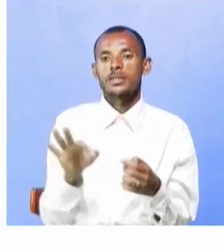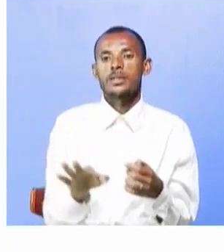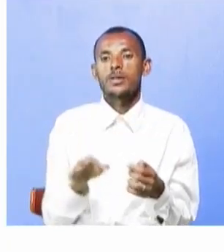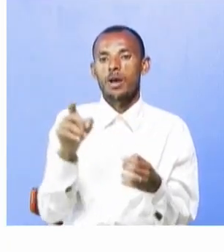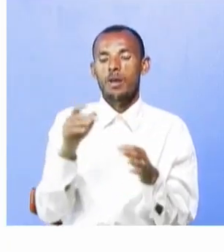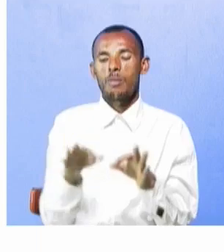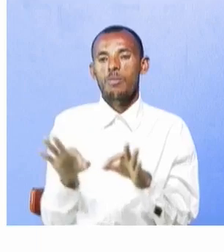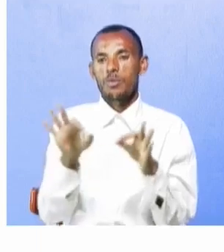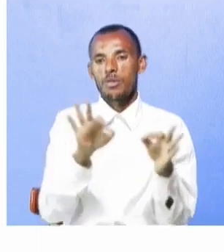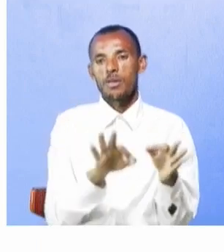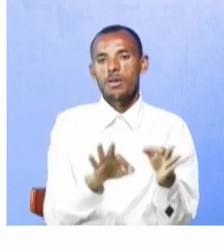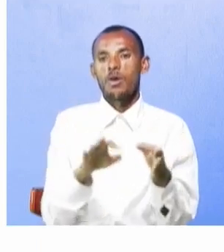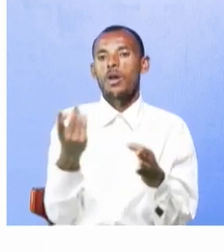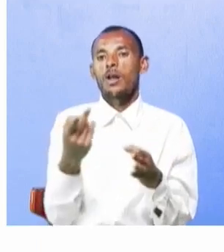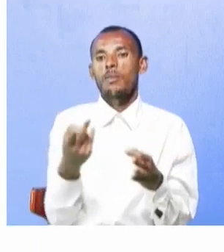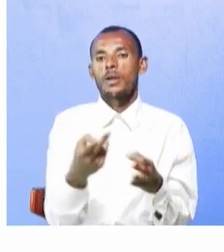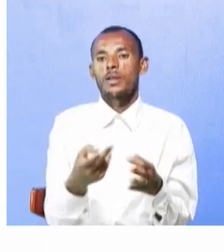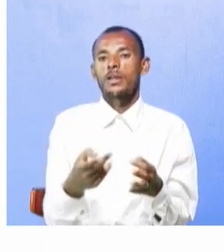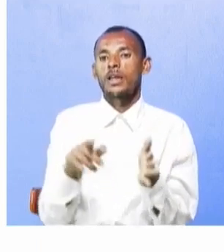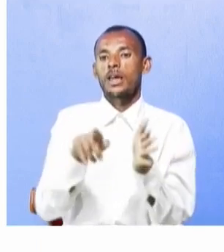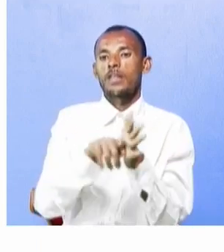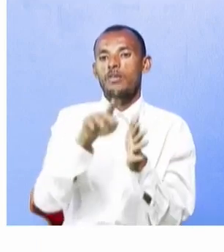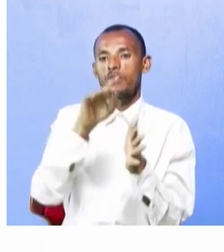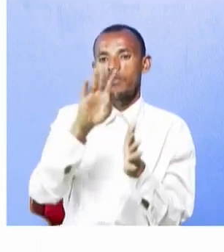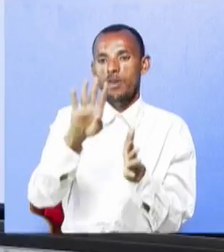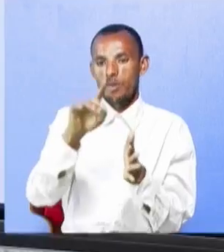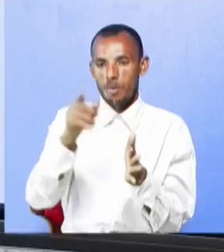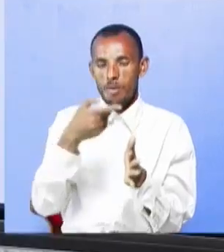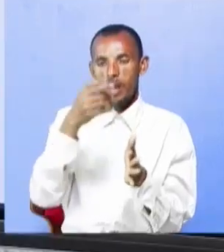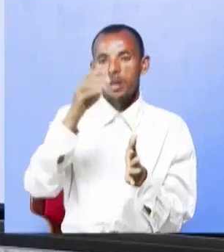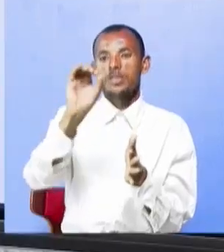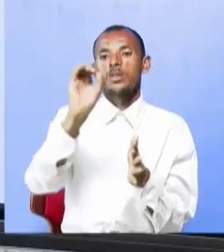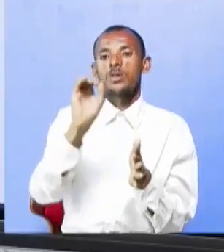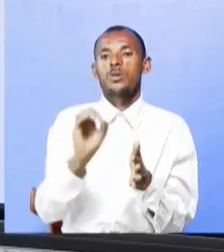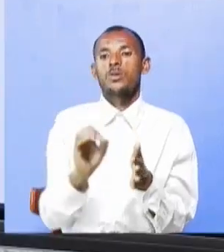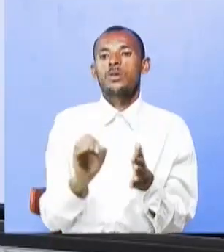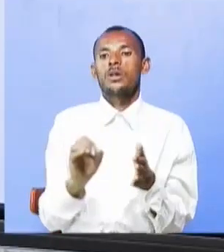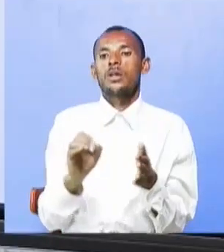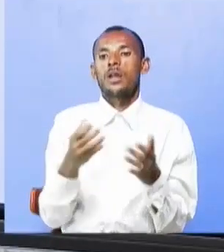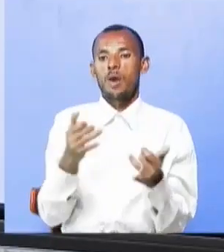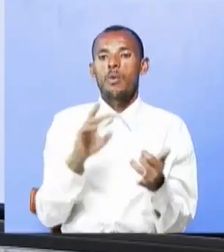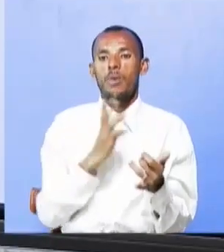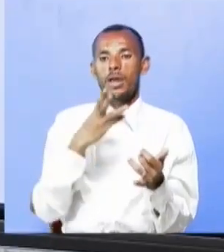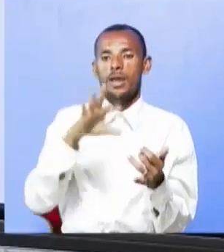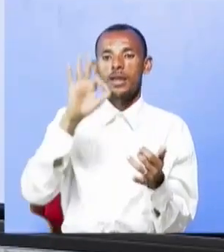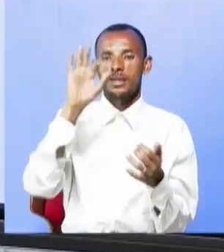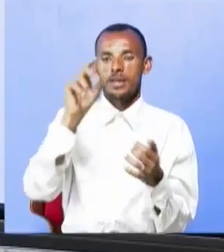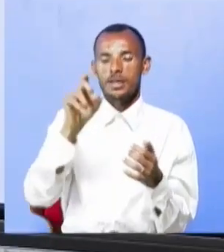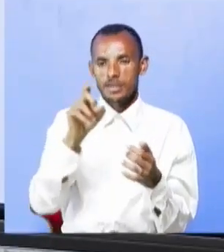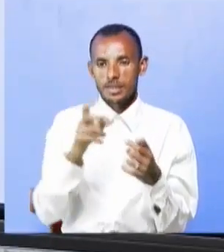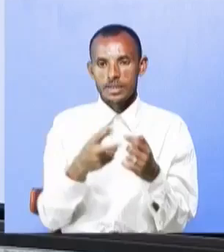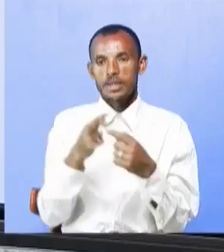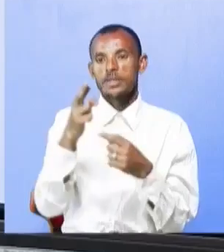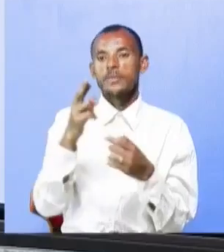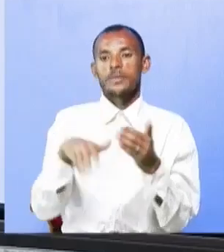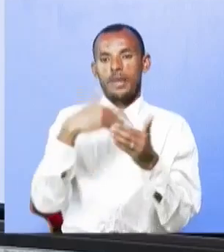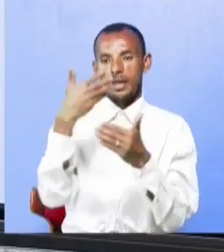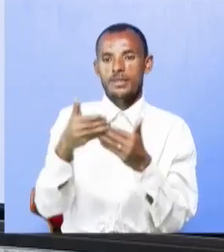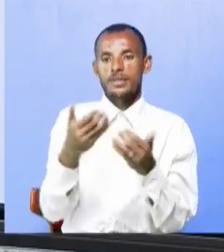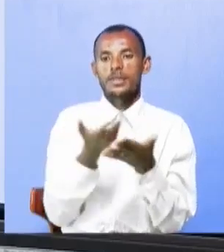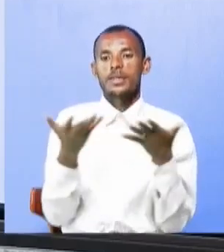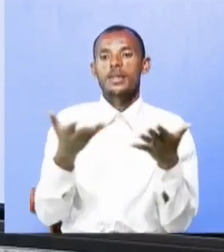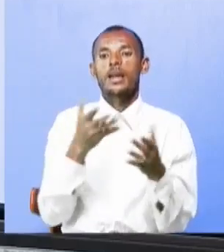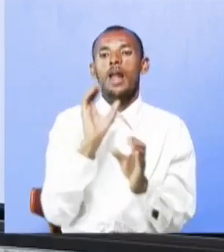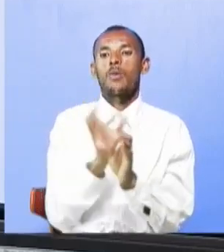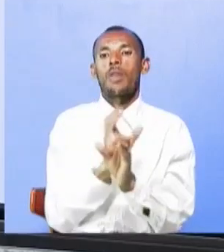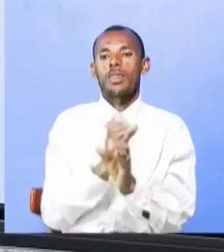in the form of order pair in this way. Okay, now we have the x-intercept. The next thing is